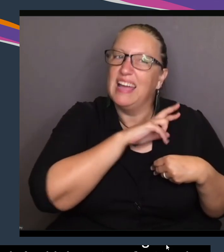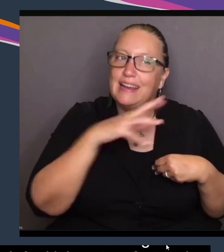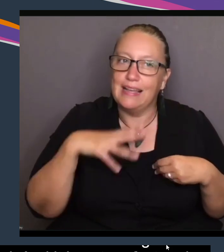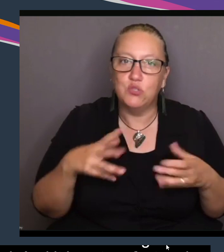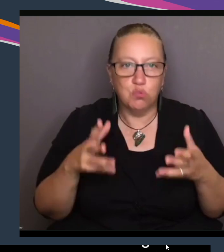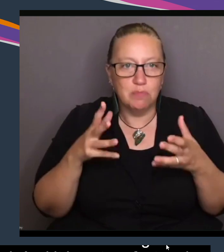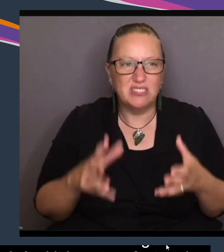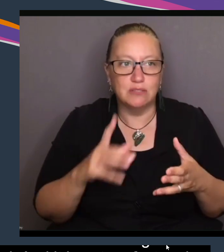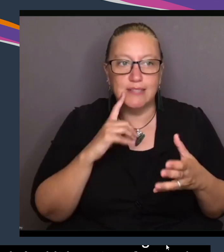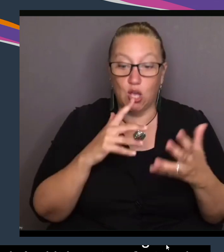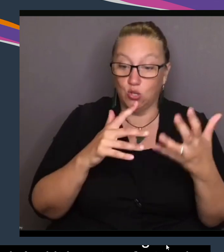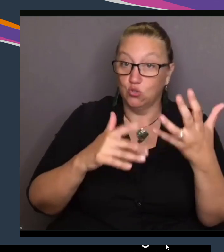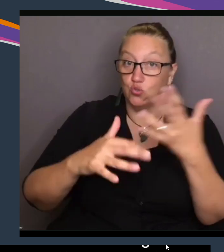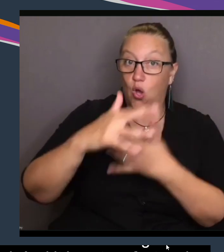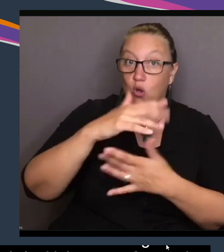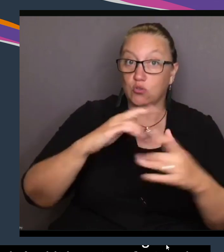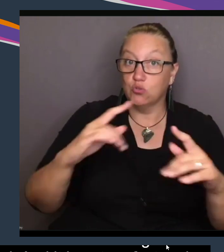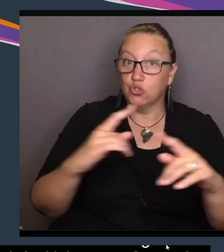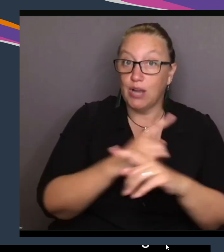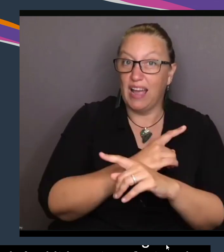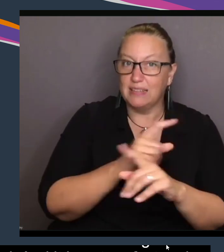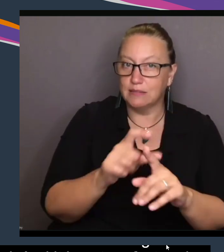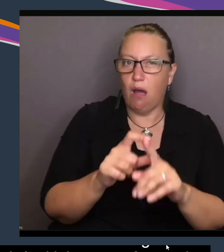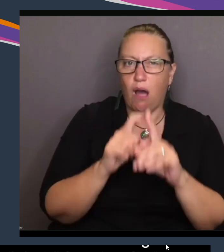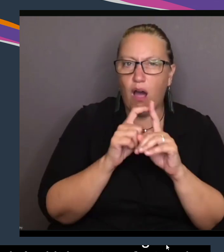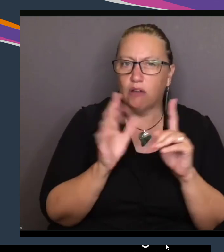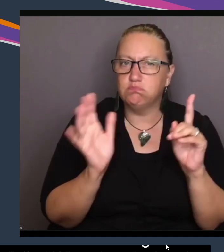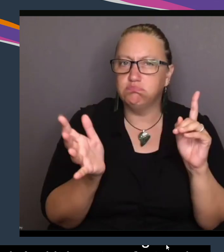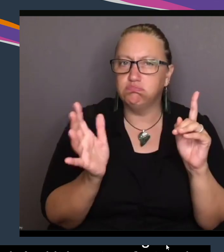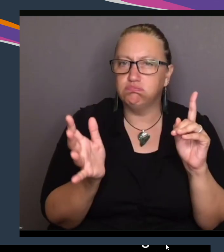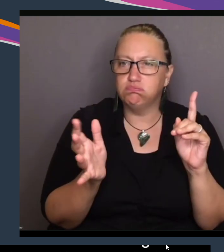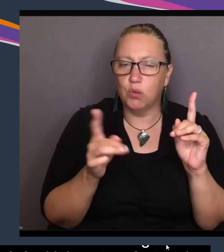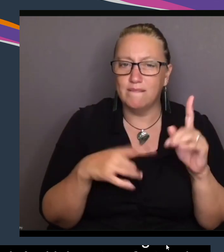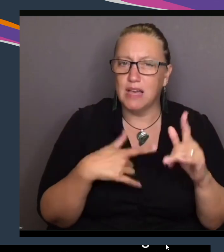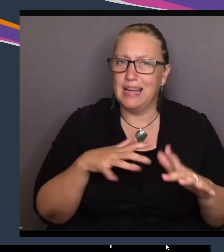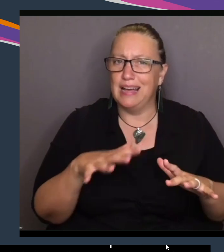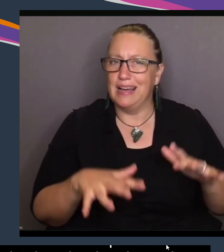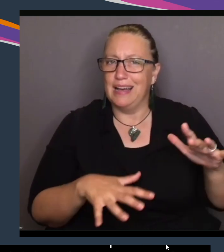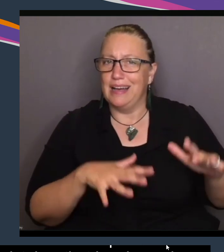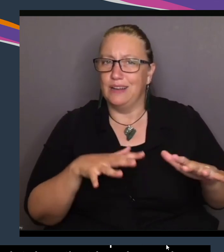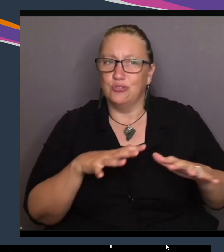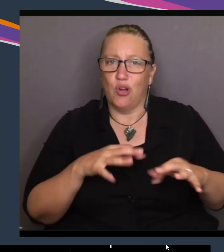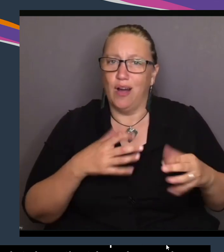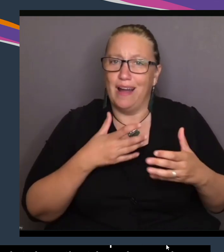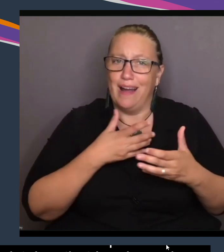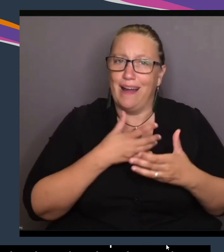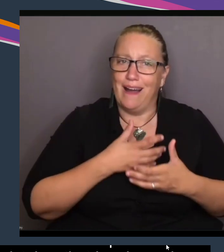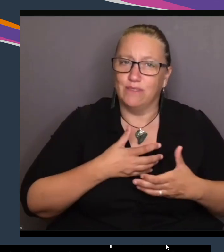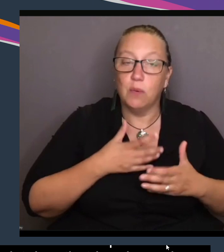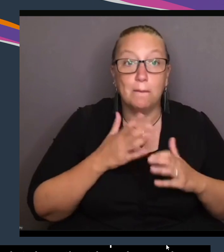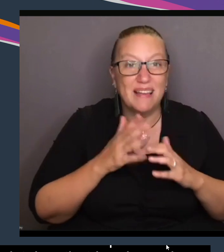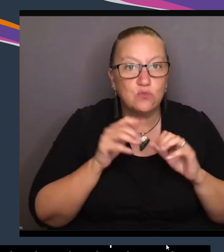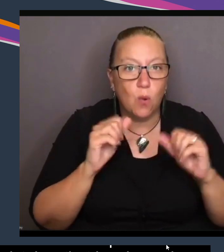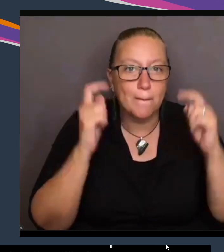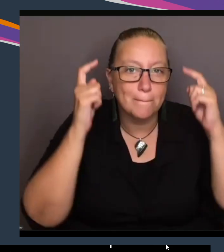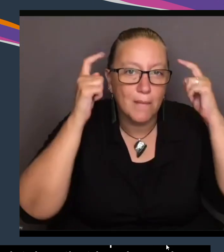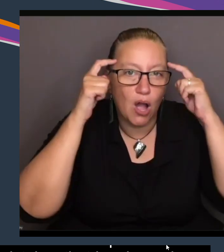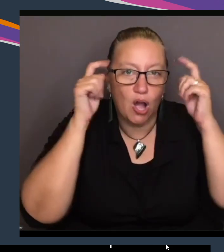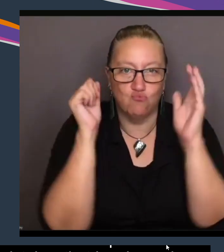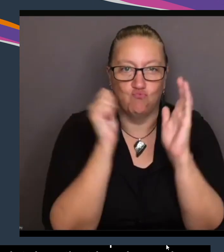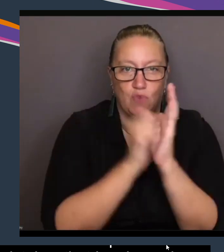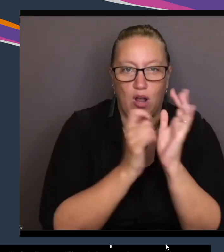feeling very uncomfortable by this discussion, you are actually paradoxically in the right mindset to make an